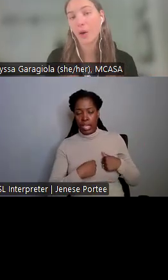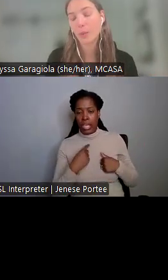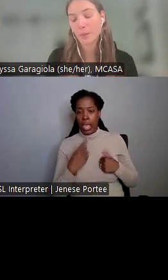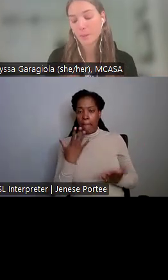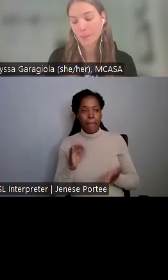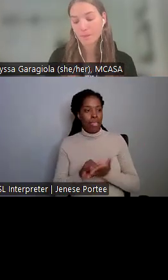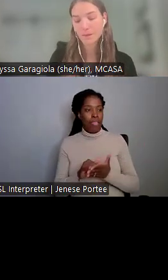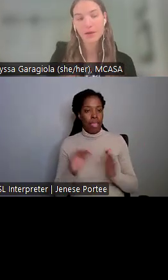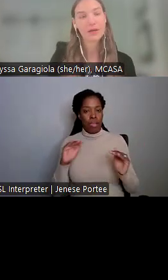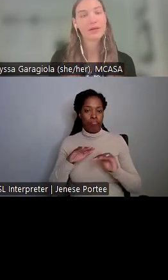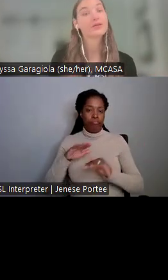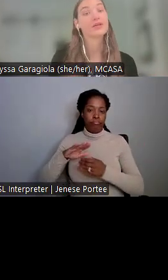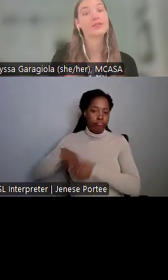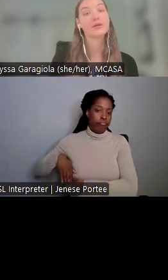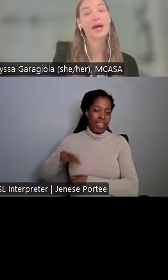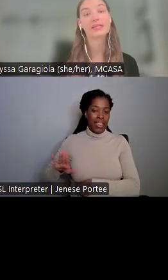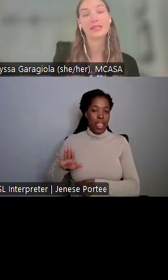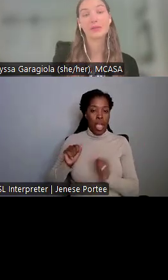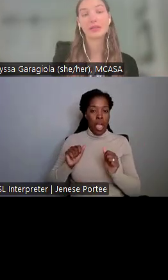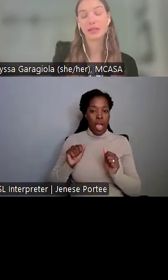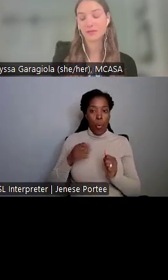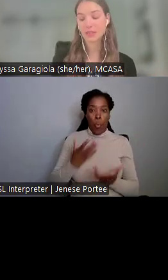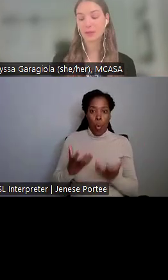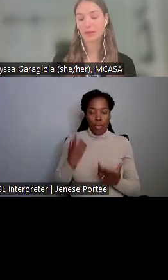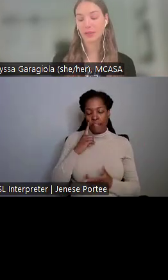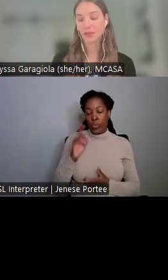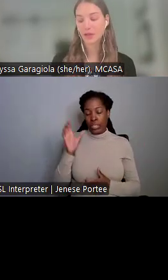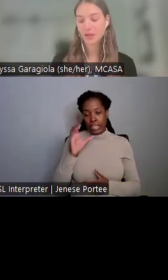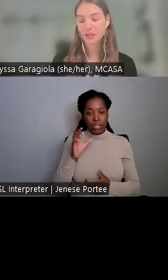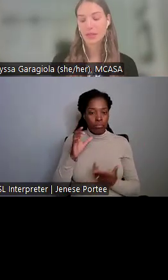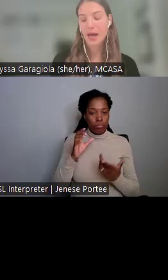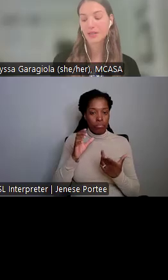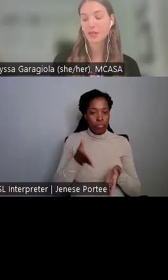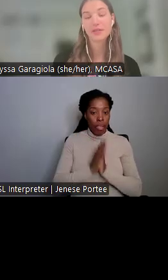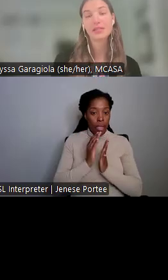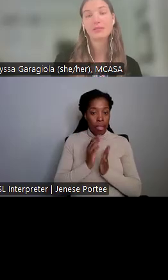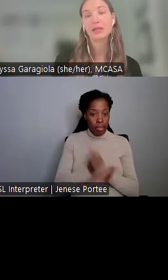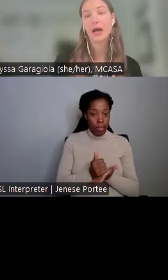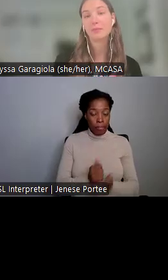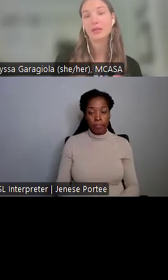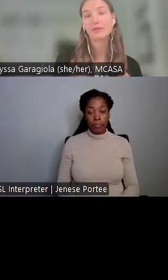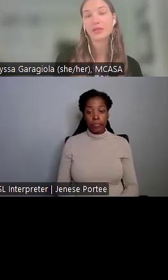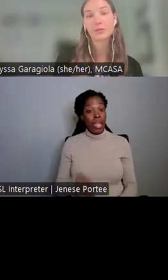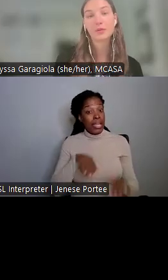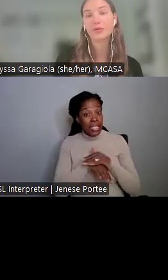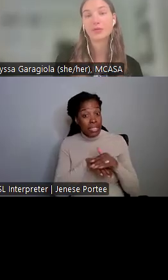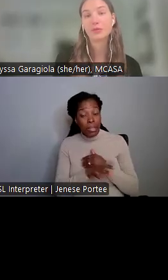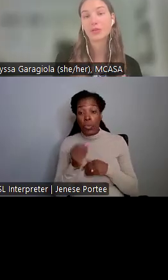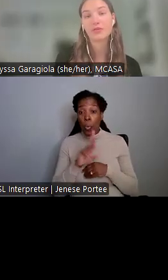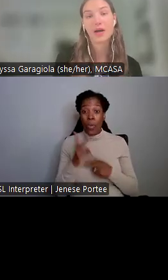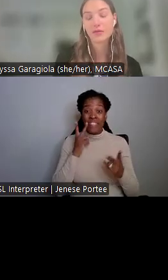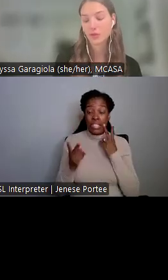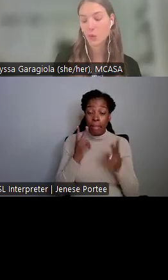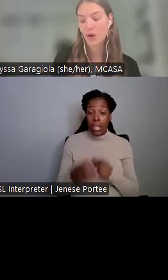seek help. There's also accessibility and visibility. So again, services may not be visible